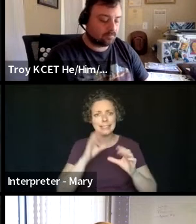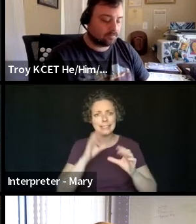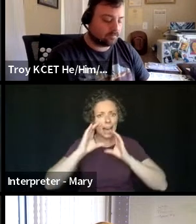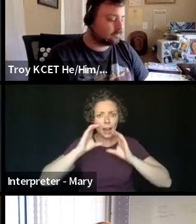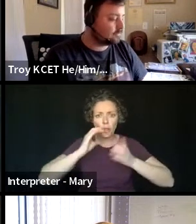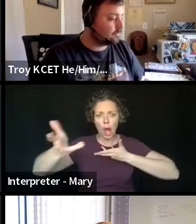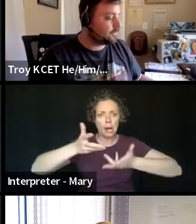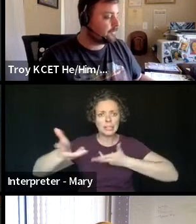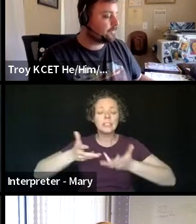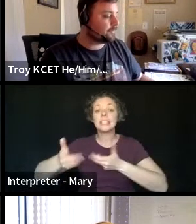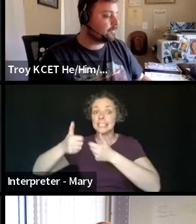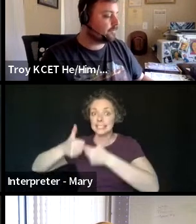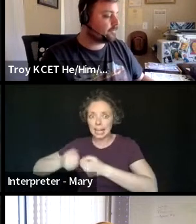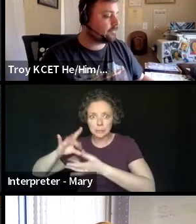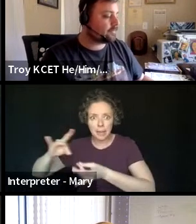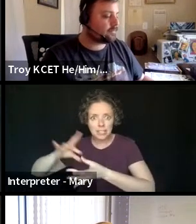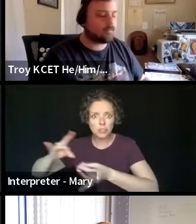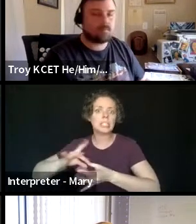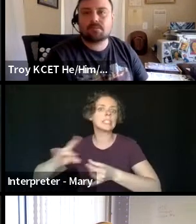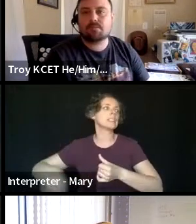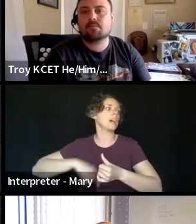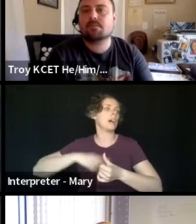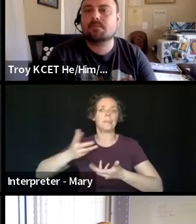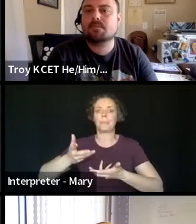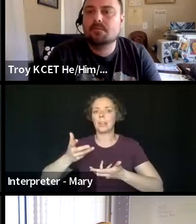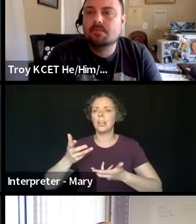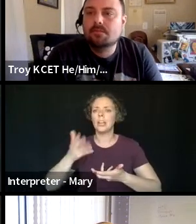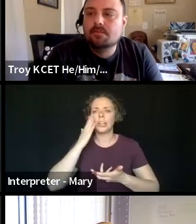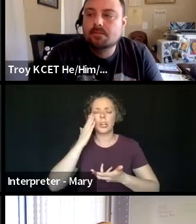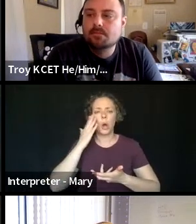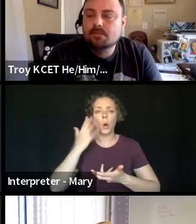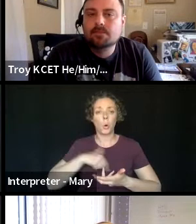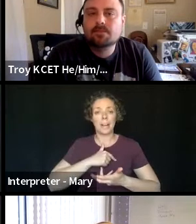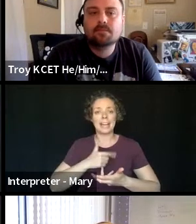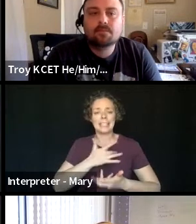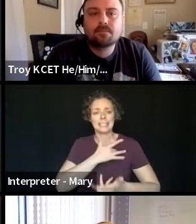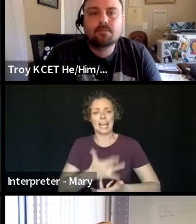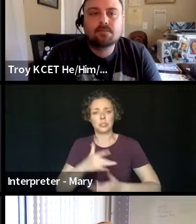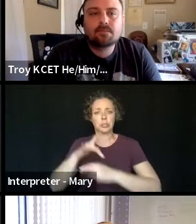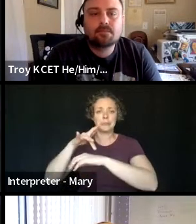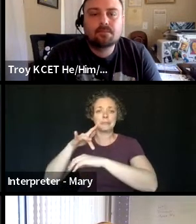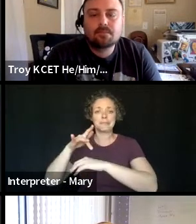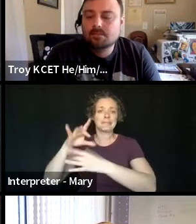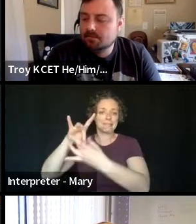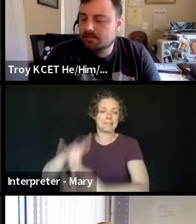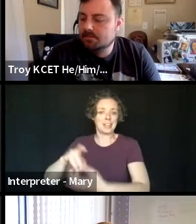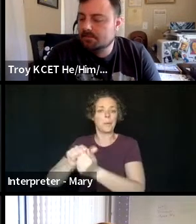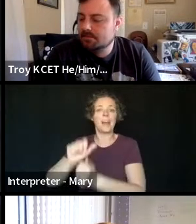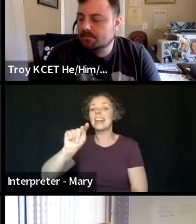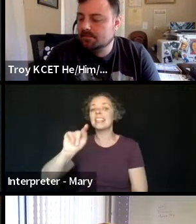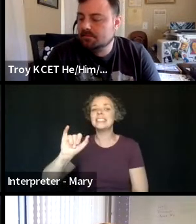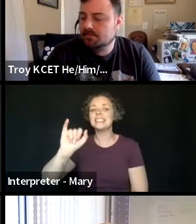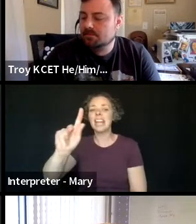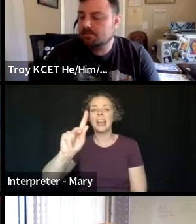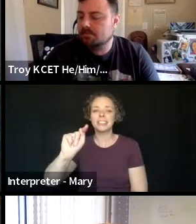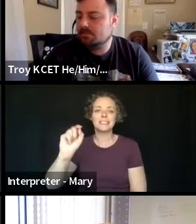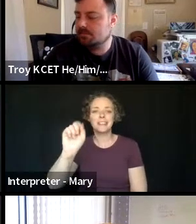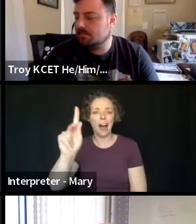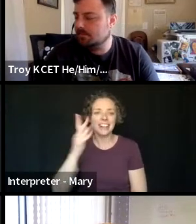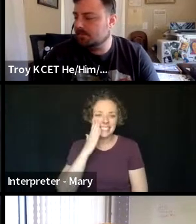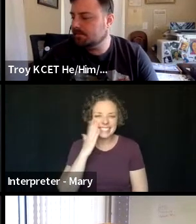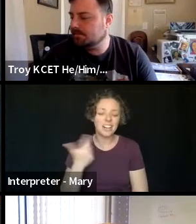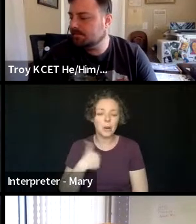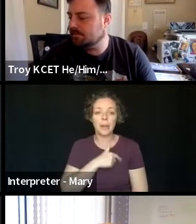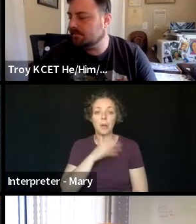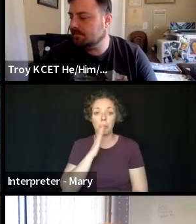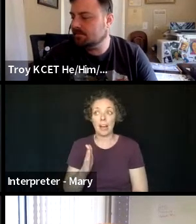text messages, often the infrastructure that lives on TikTok and other platforms of where communication takes place, and